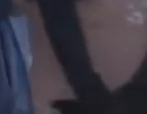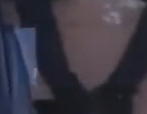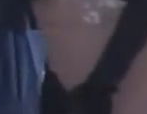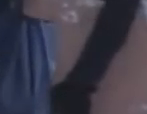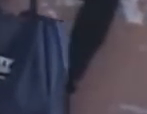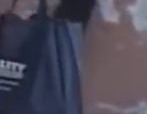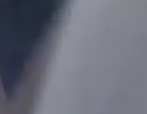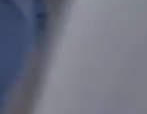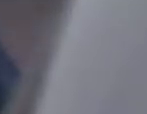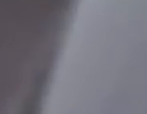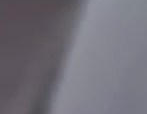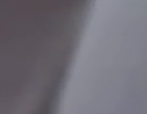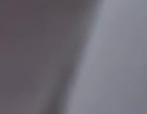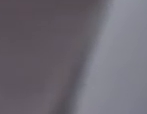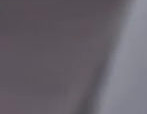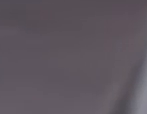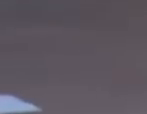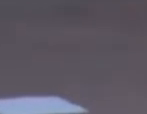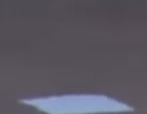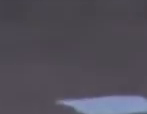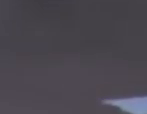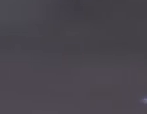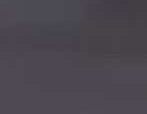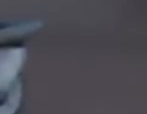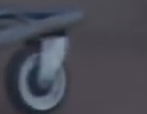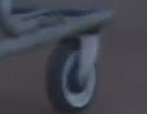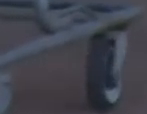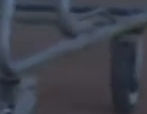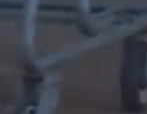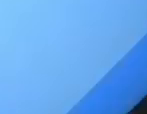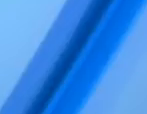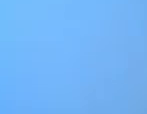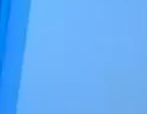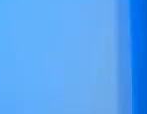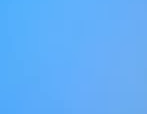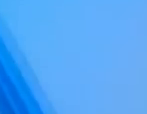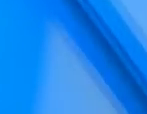Consumers should expect some savings with VAT now reduced to 10%.